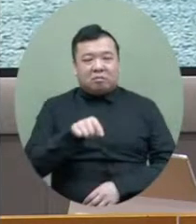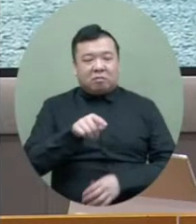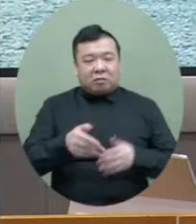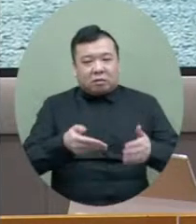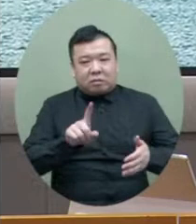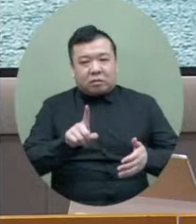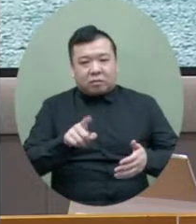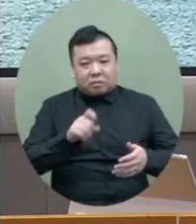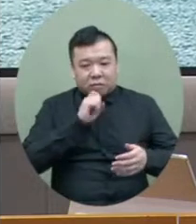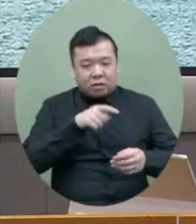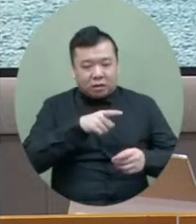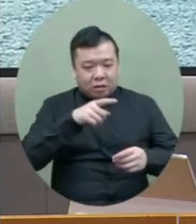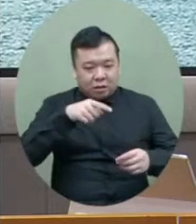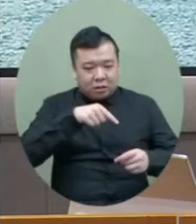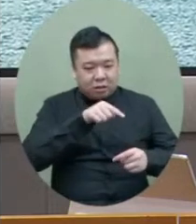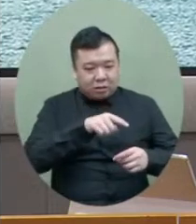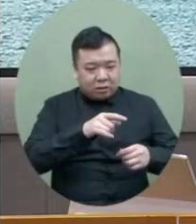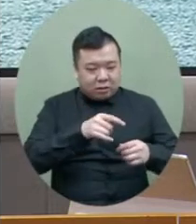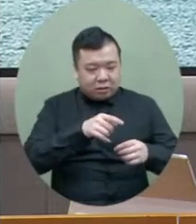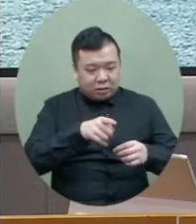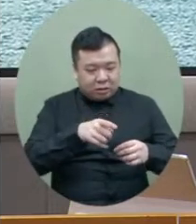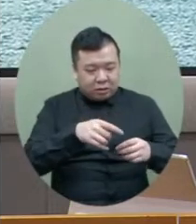the coming 14 days.